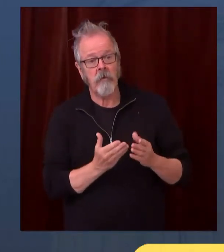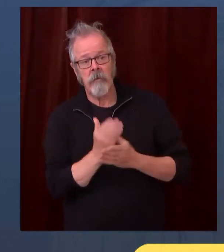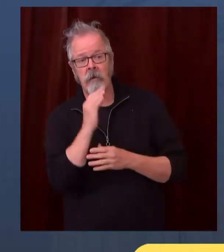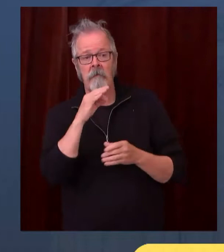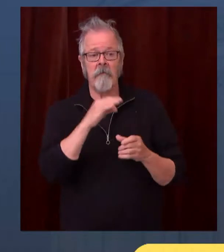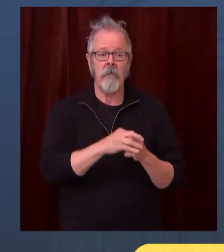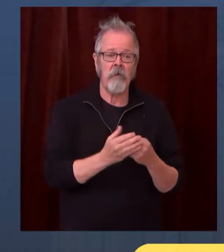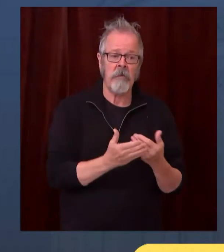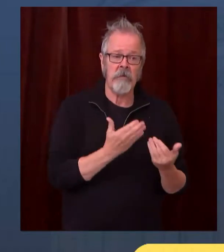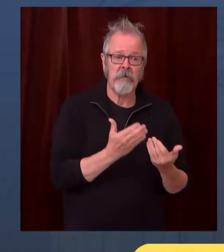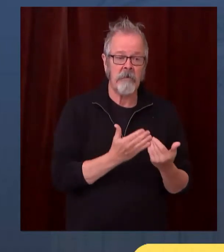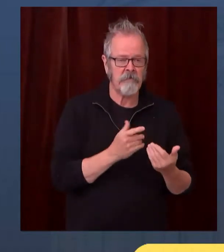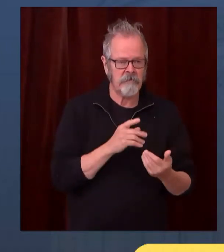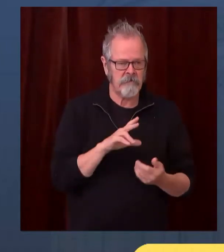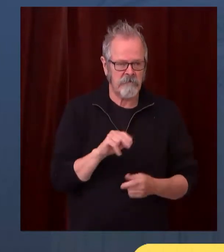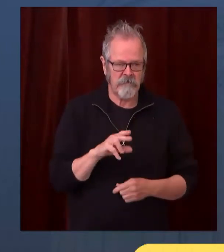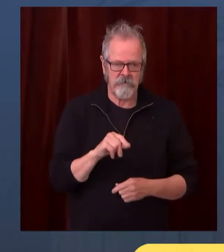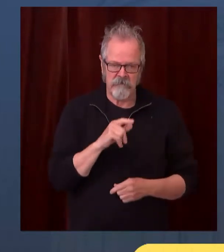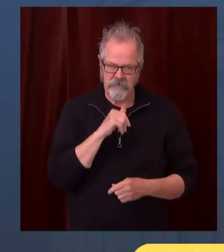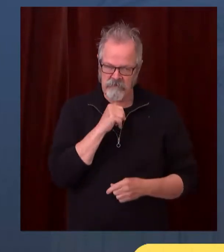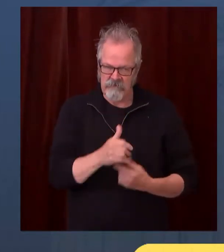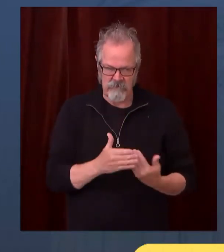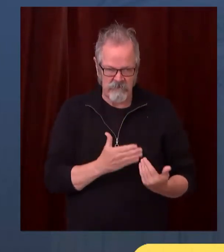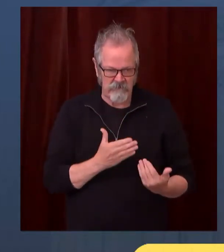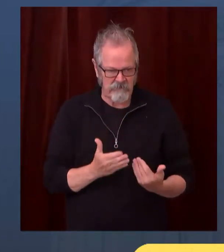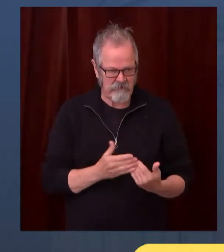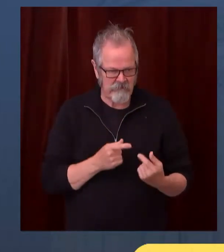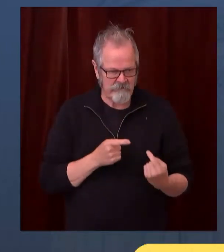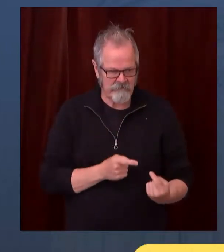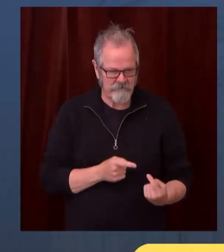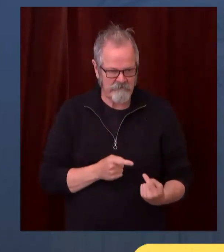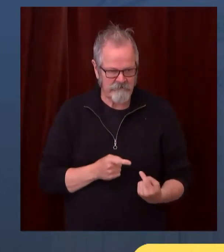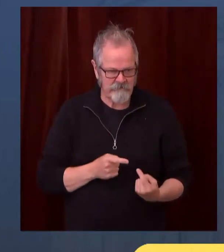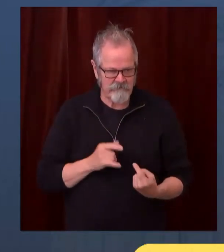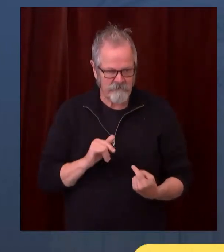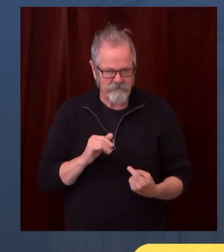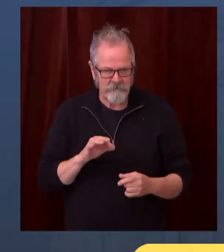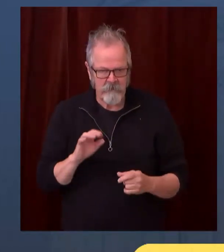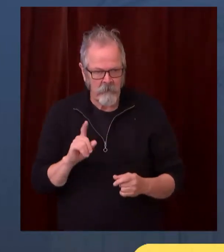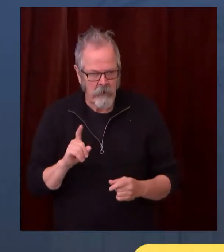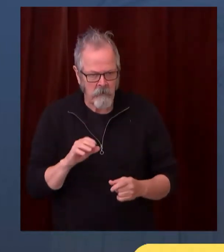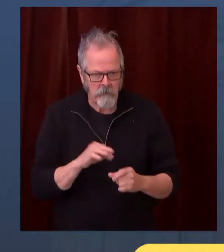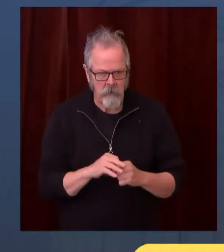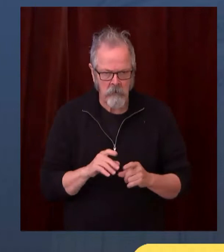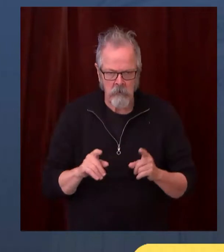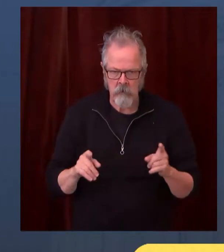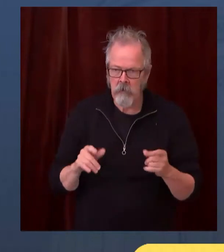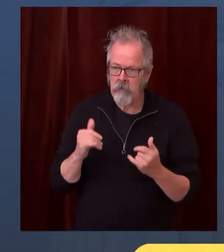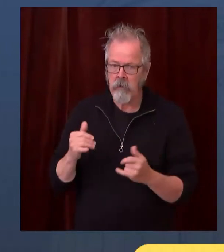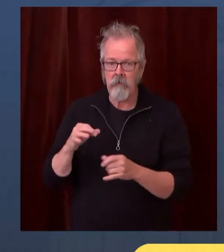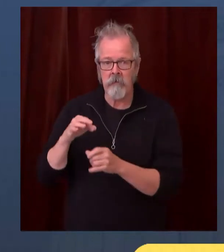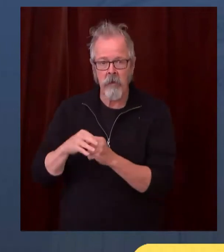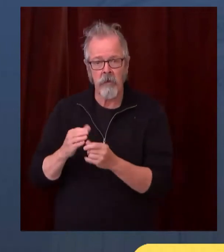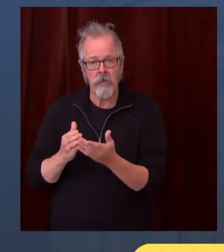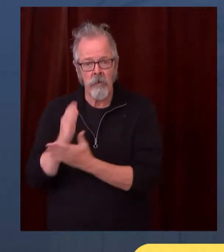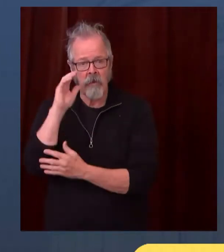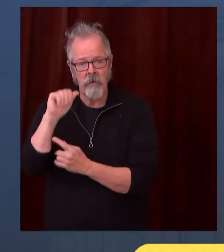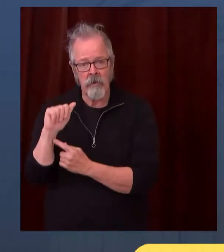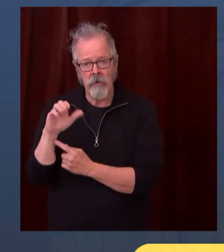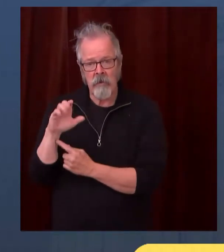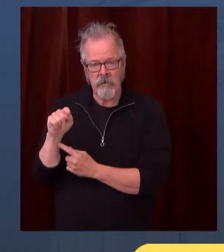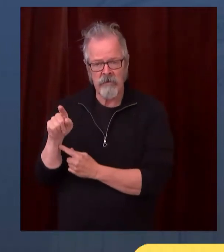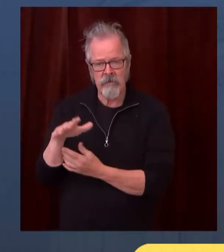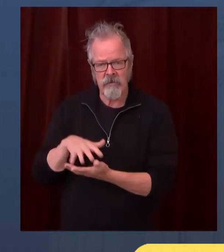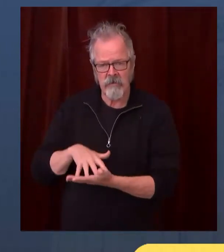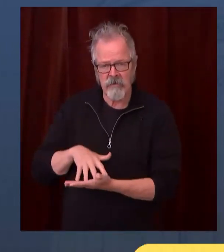with the Supreme Court gutting of key elements of the Voting Rights Act. And since then, we've seen more states